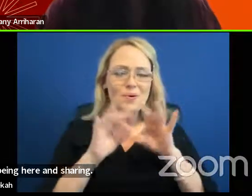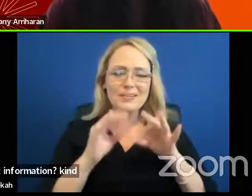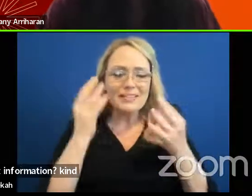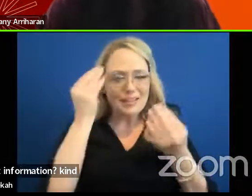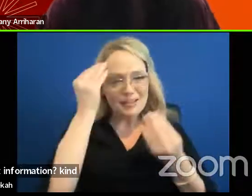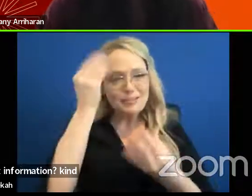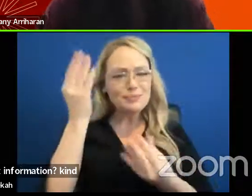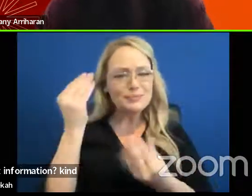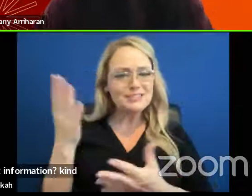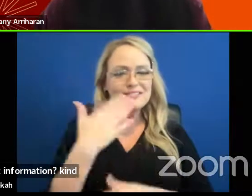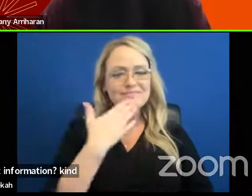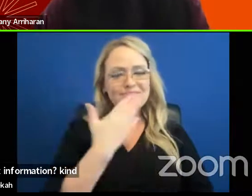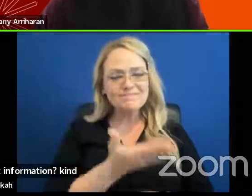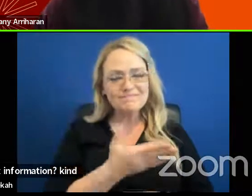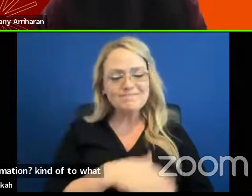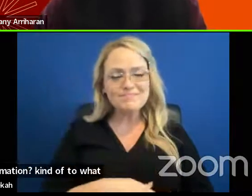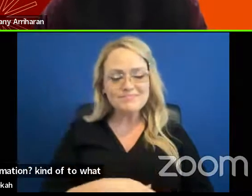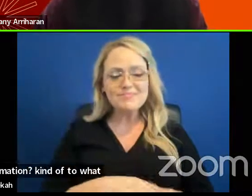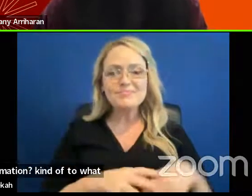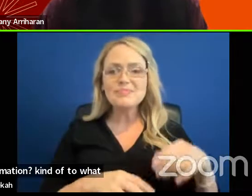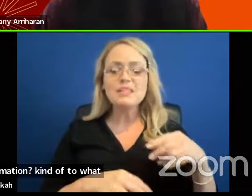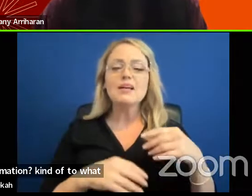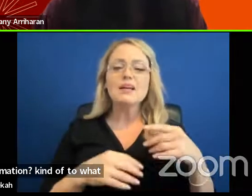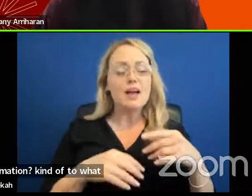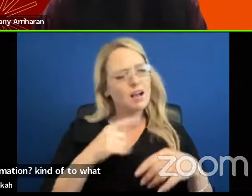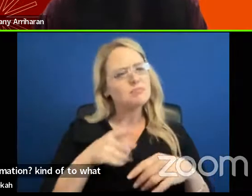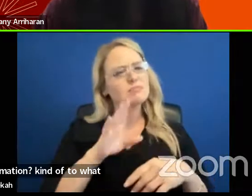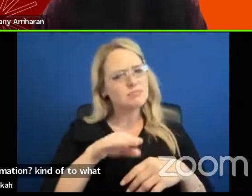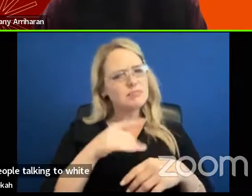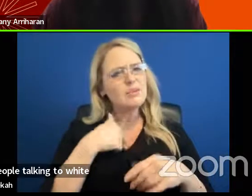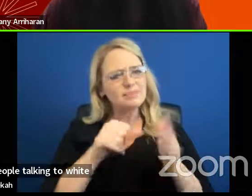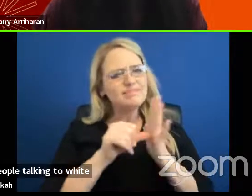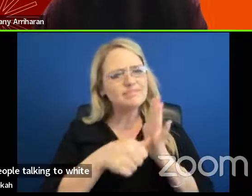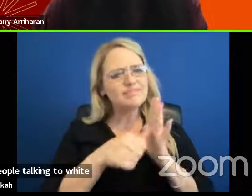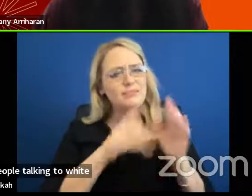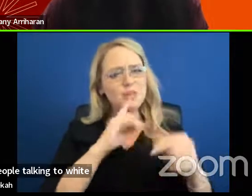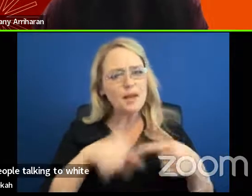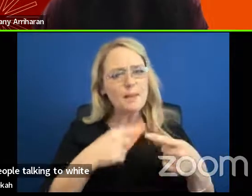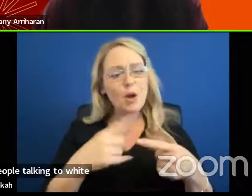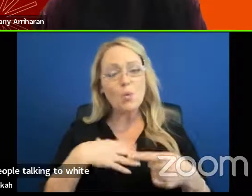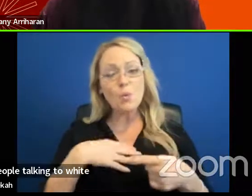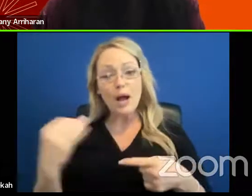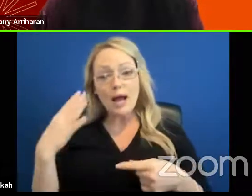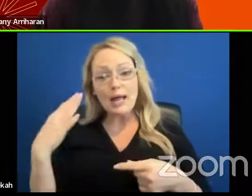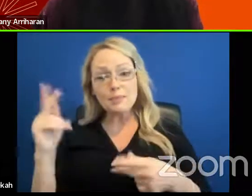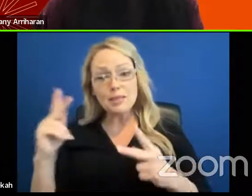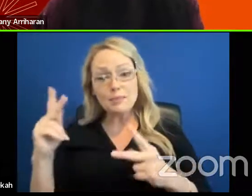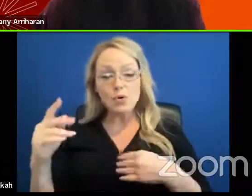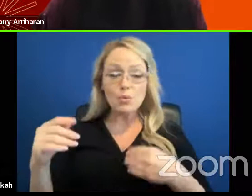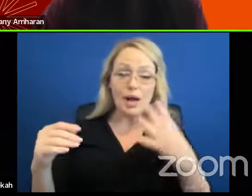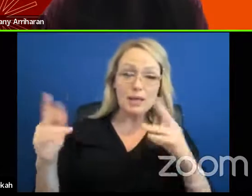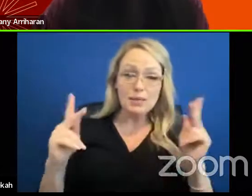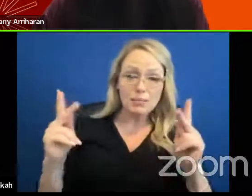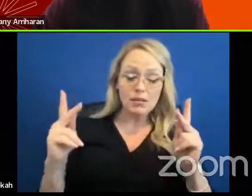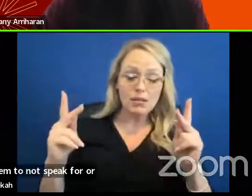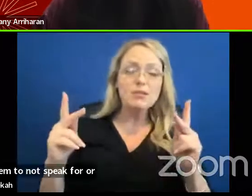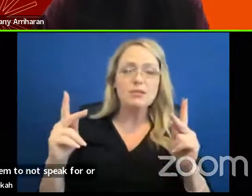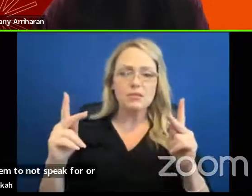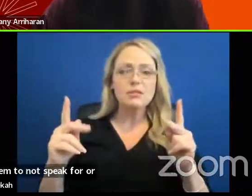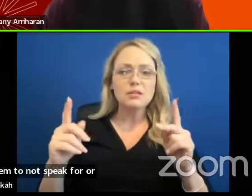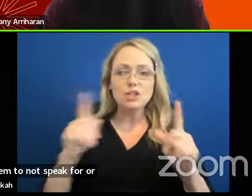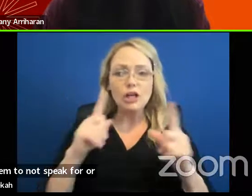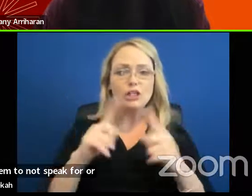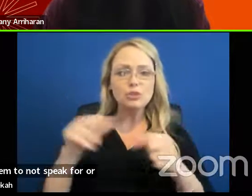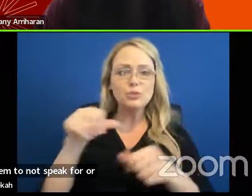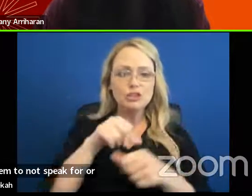To what you were saying about white people talking to white people, I think it's also important for them to not speak for or over Indigenous voices, but